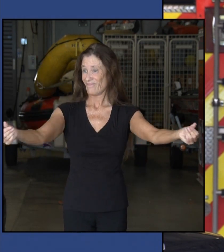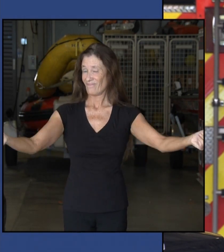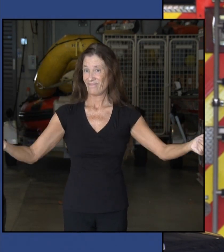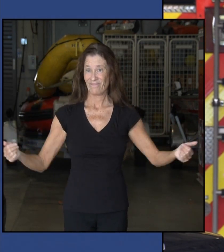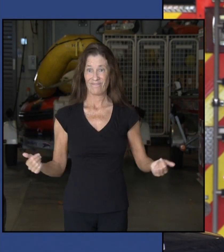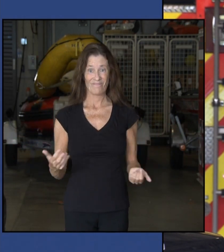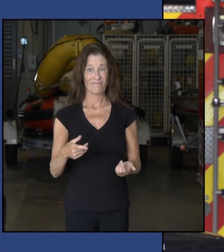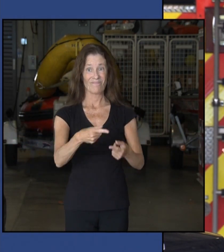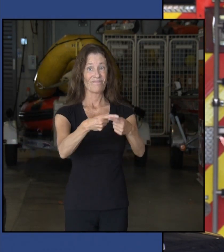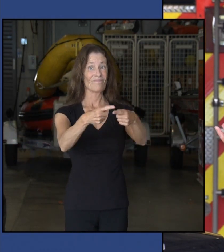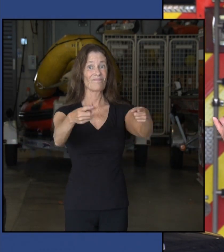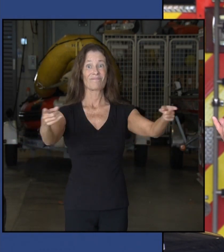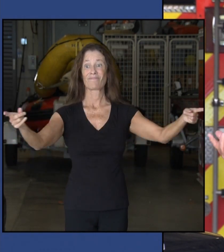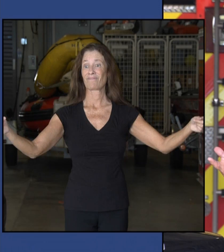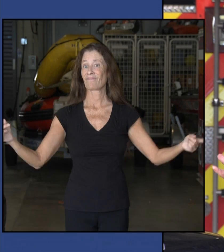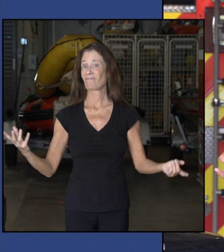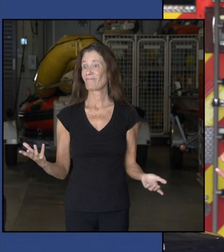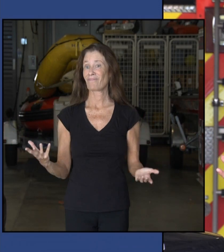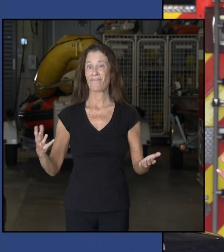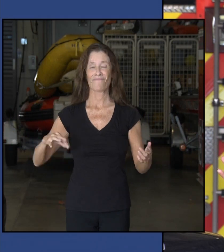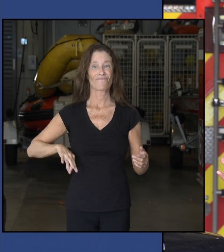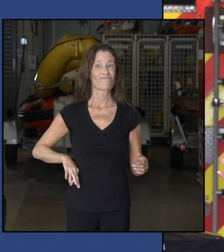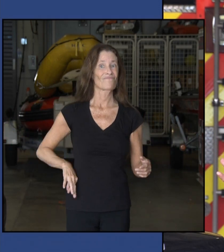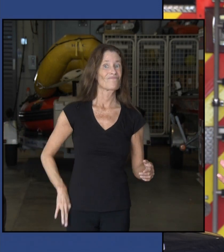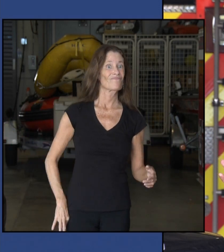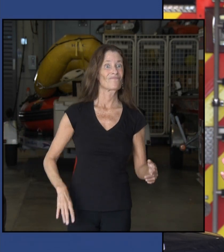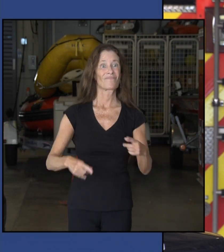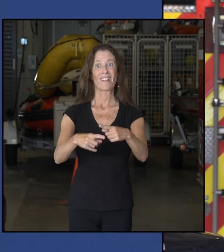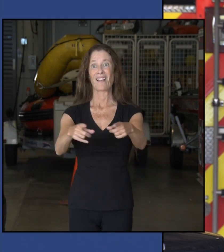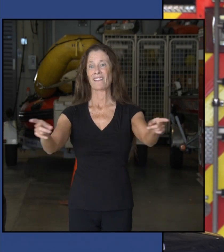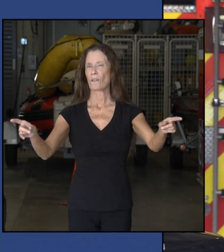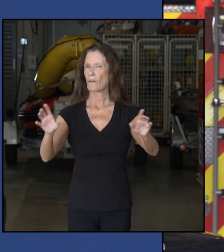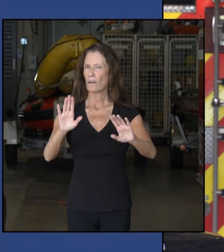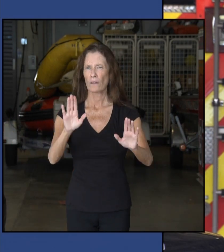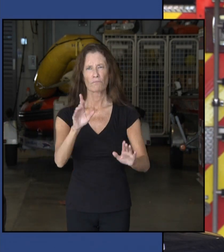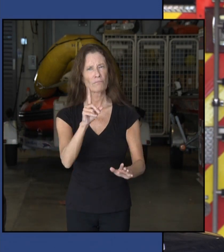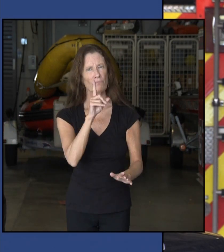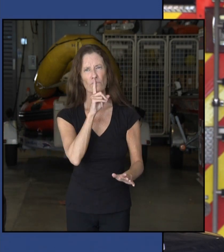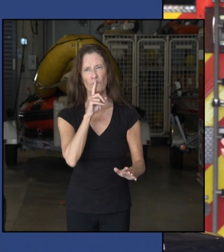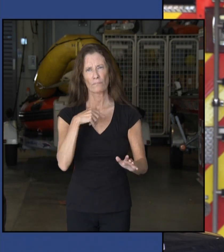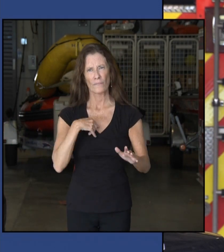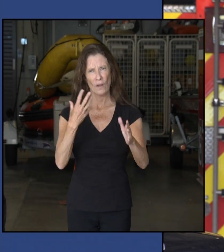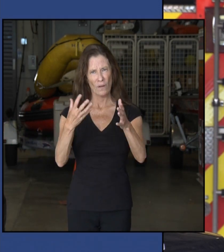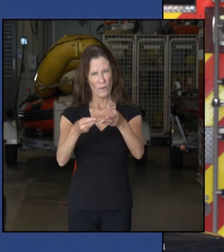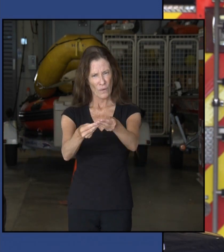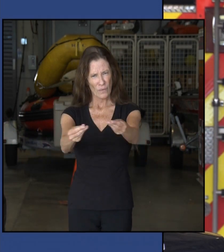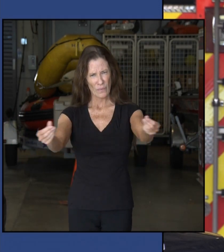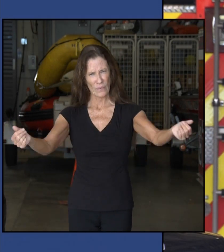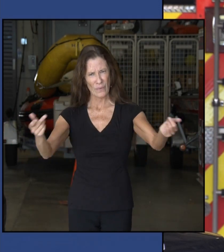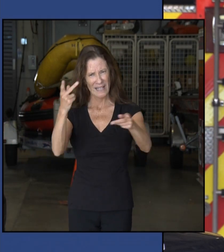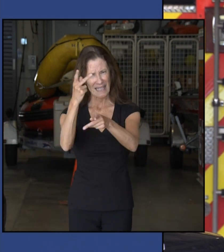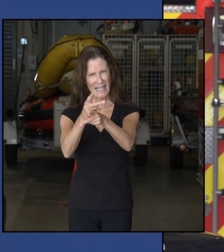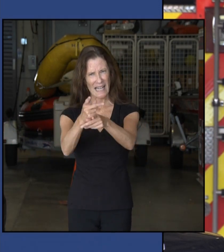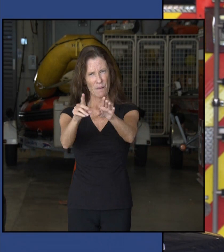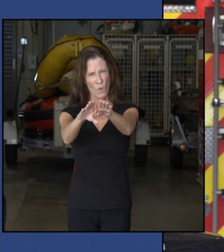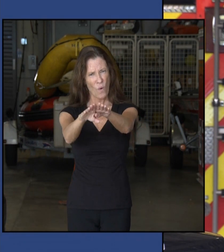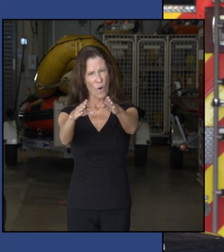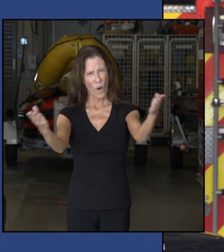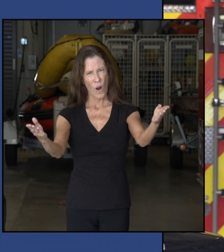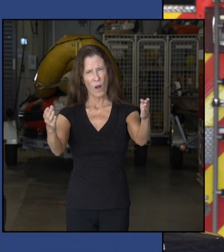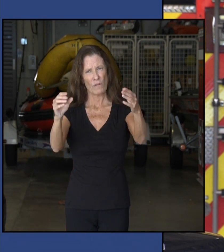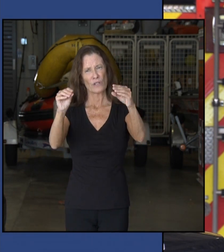them an option so that they can get back into the workplace and feel safe regardless of what the school is doing. If they decide to